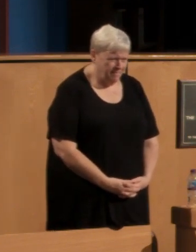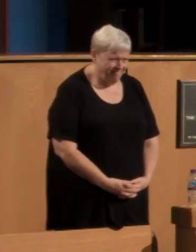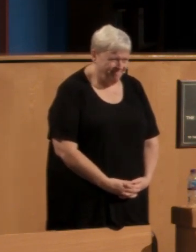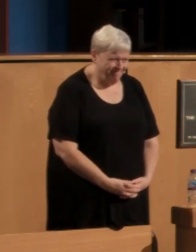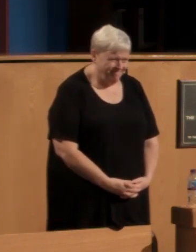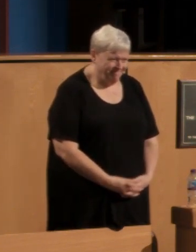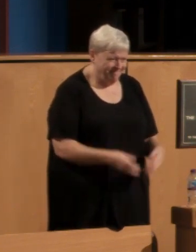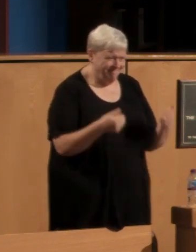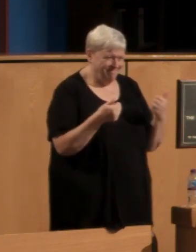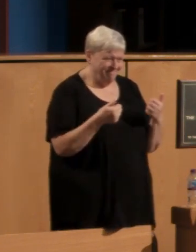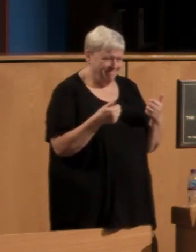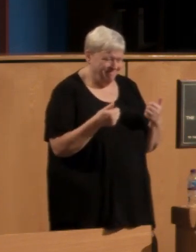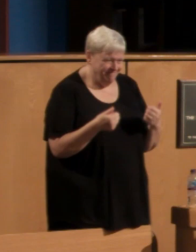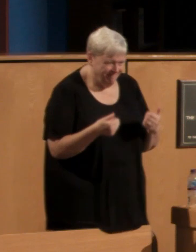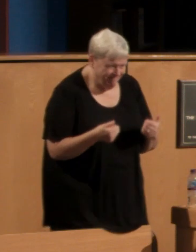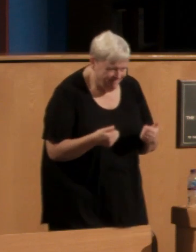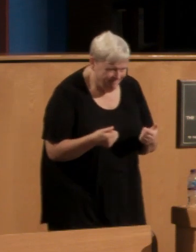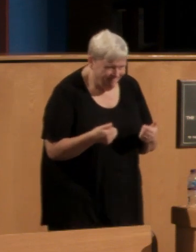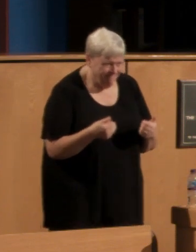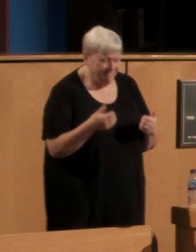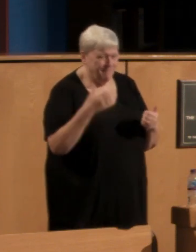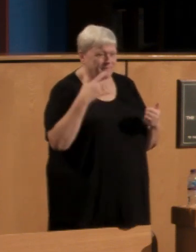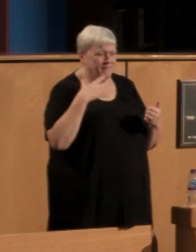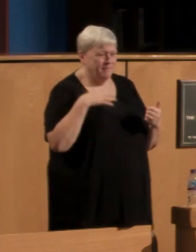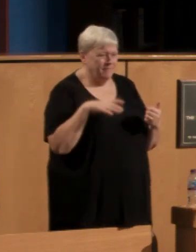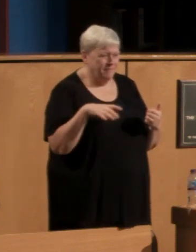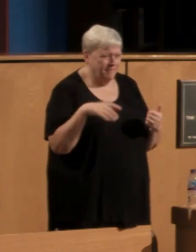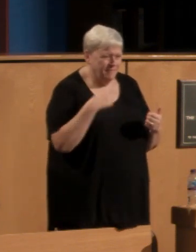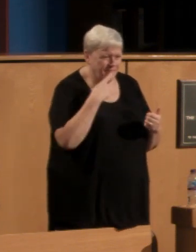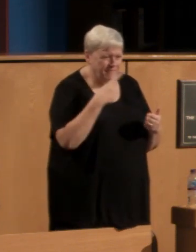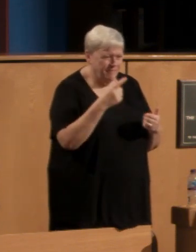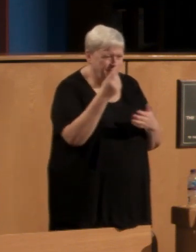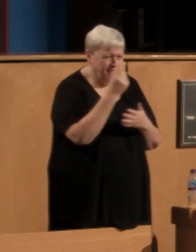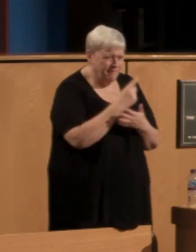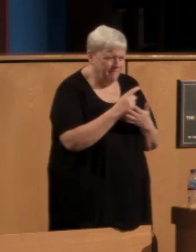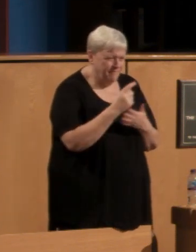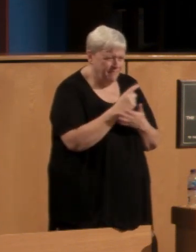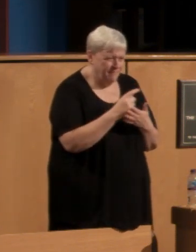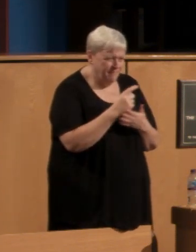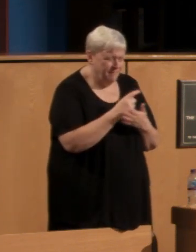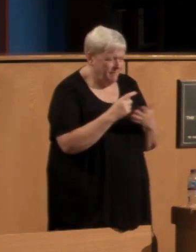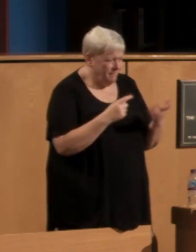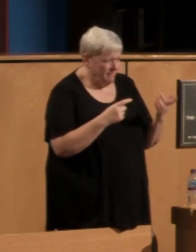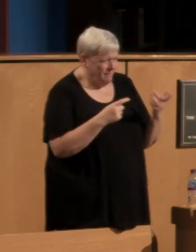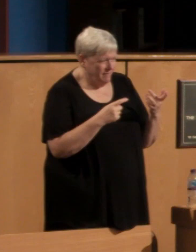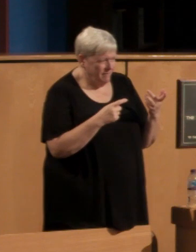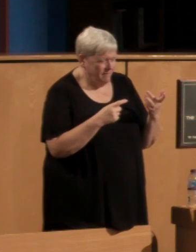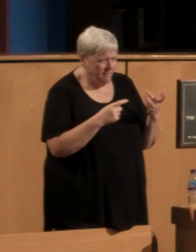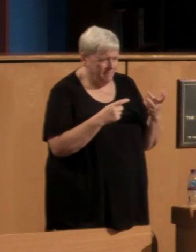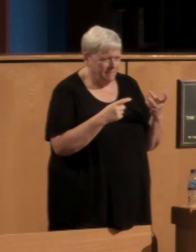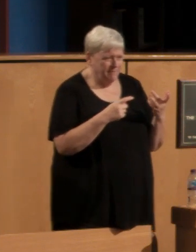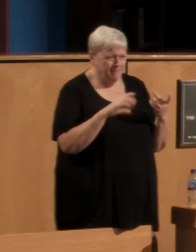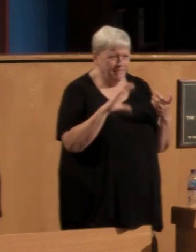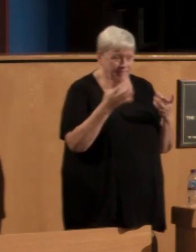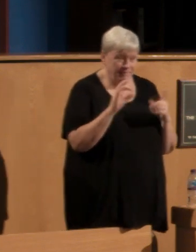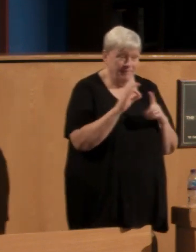Yes, Mr. Sims, I wanted to say about your comment about asylums. Excellent point, and it